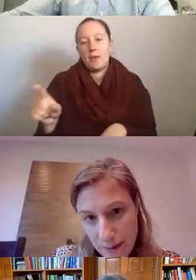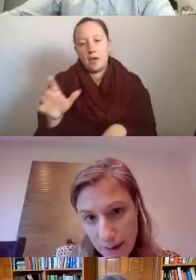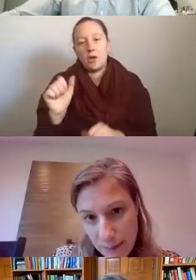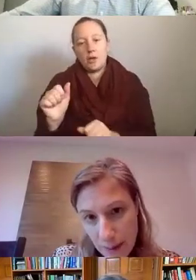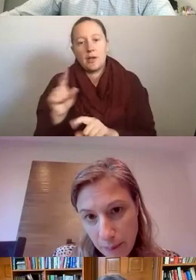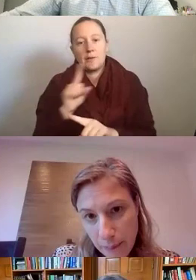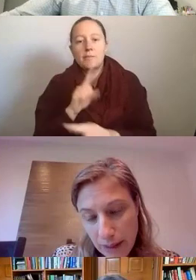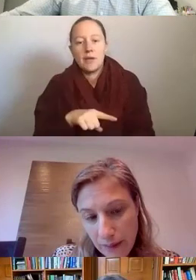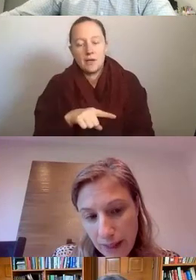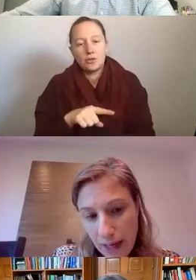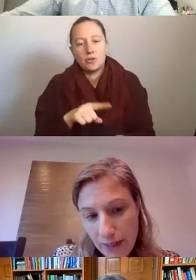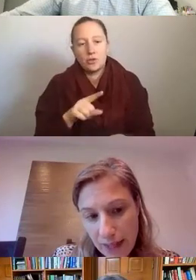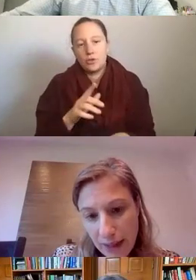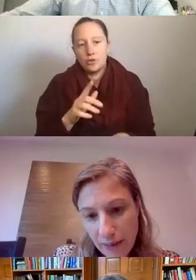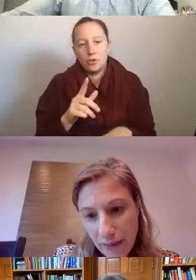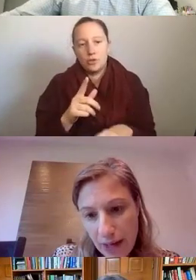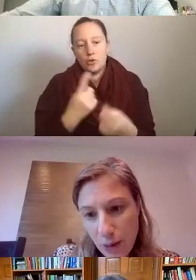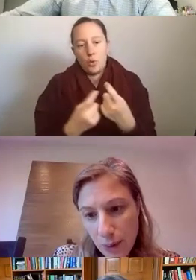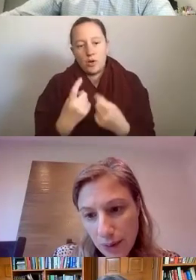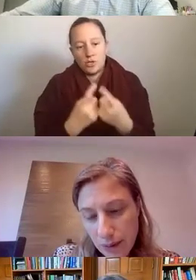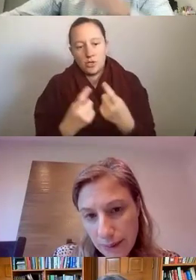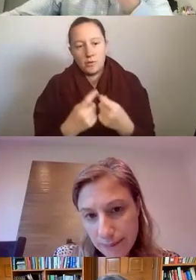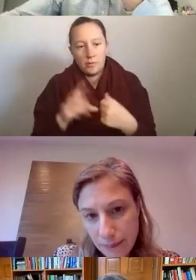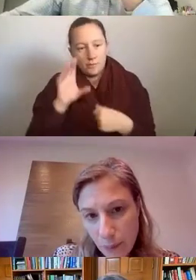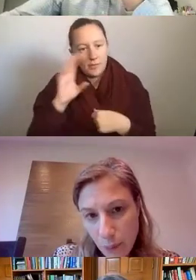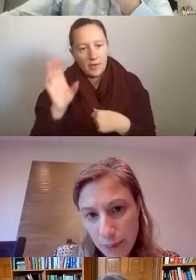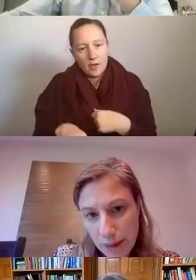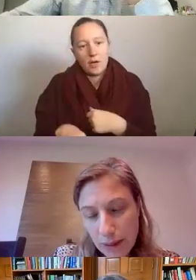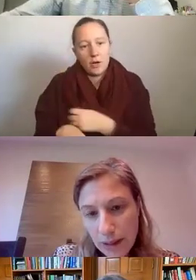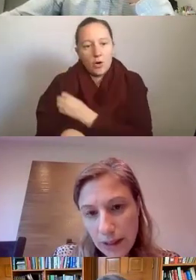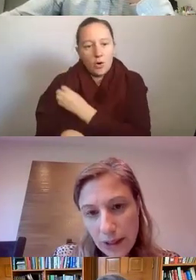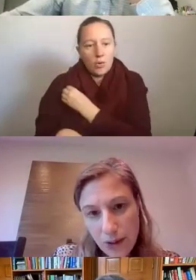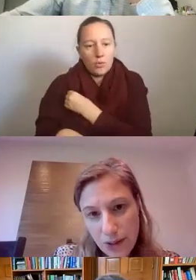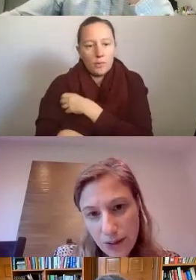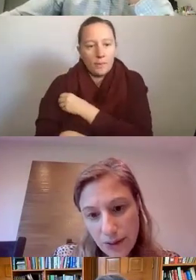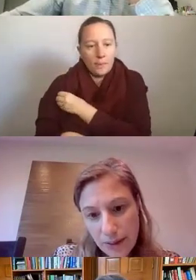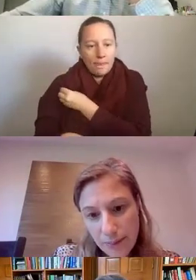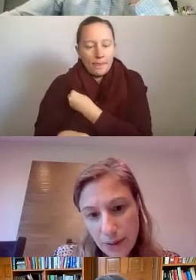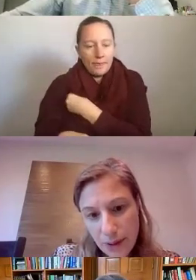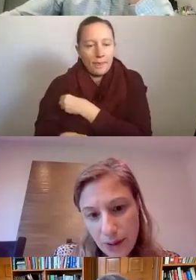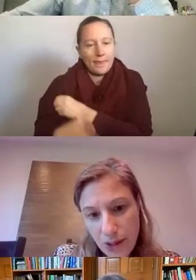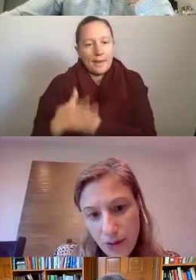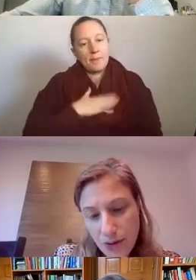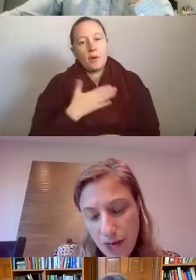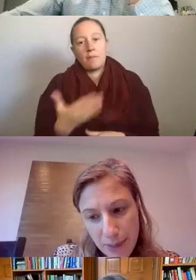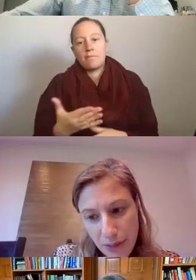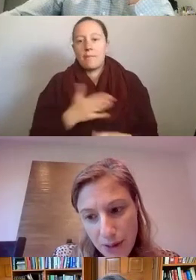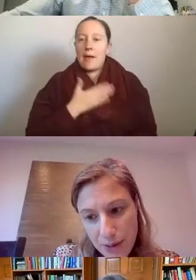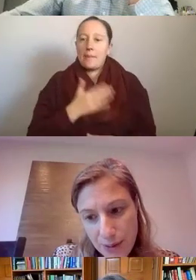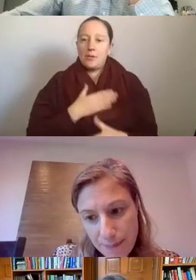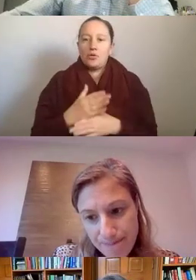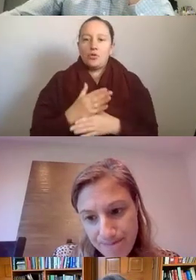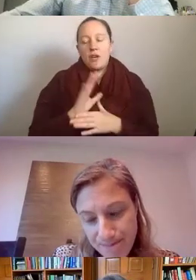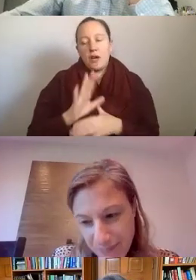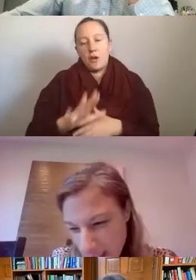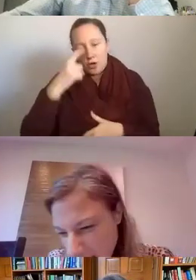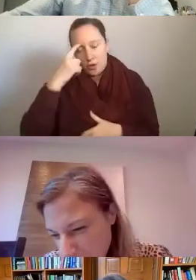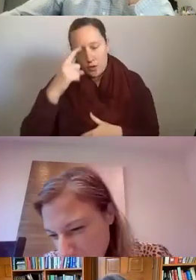in this meeting that I know would be eager to share their time and